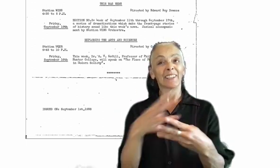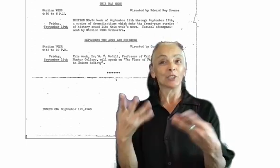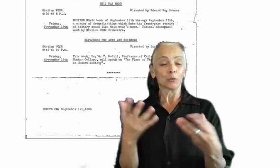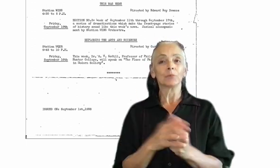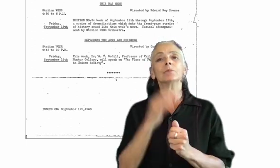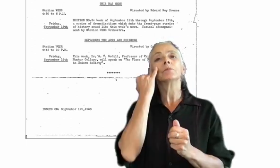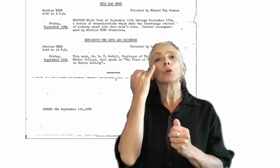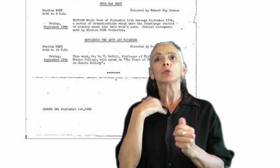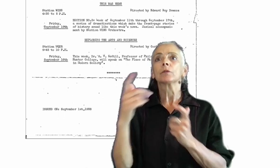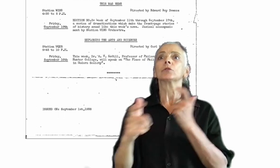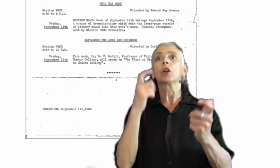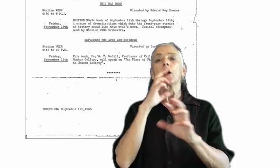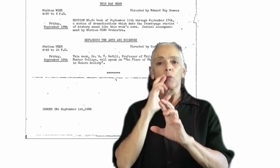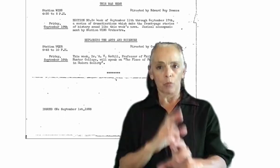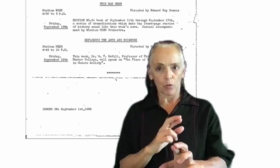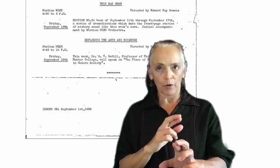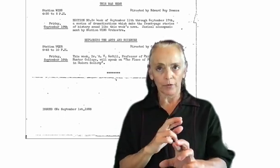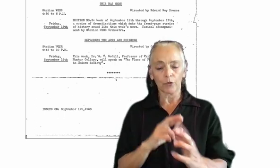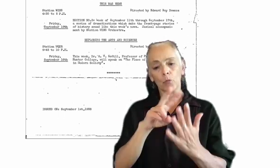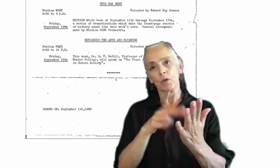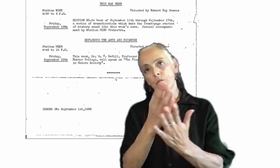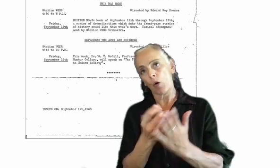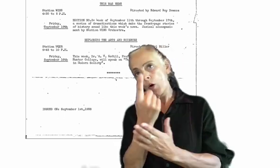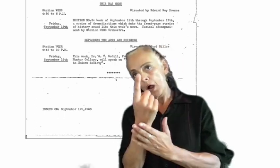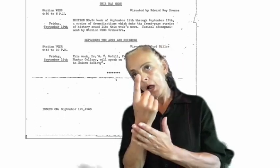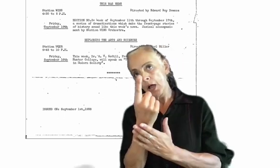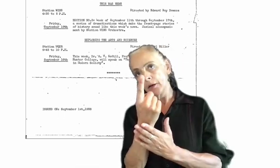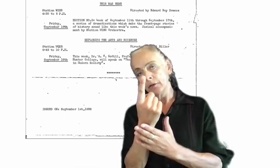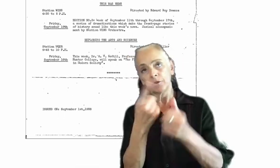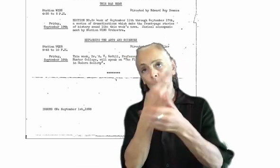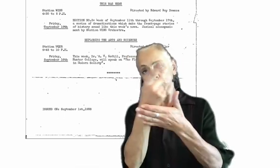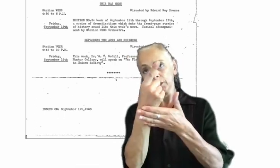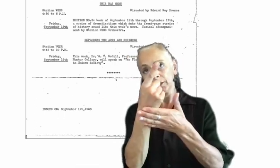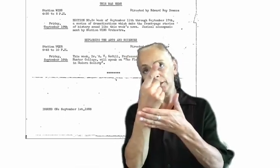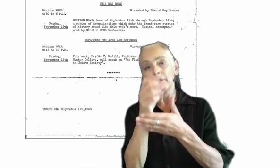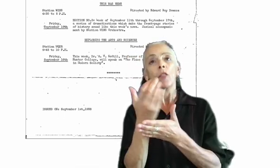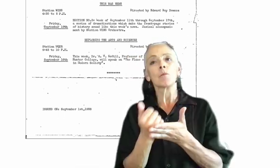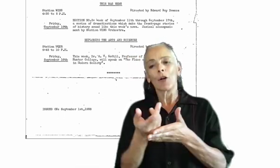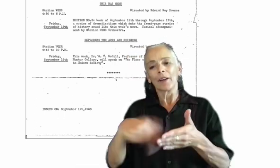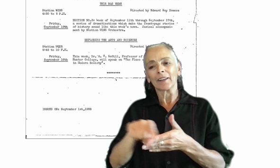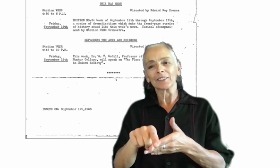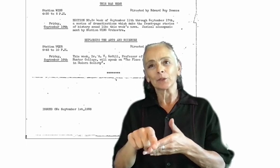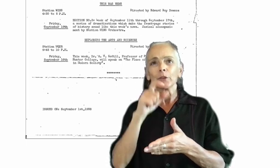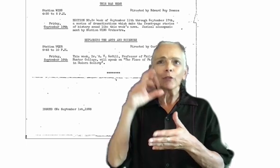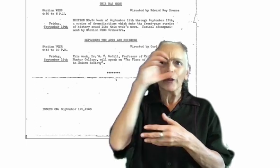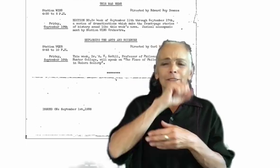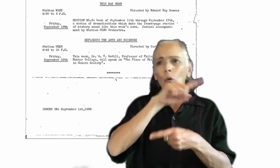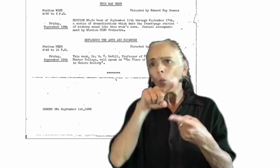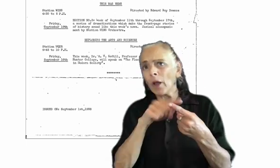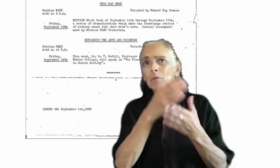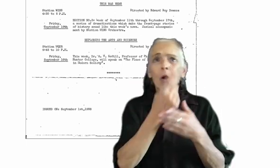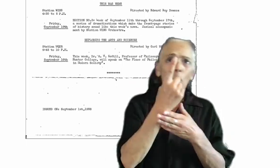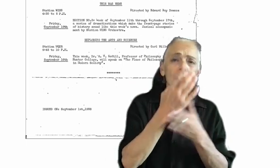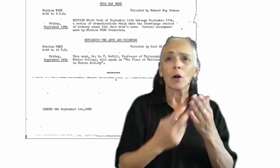you have a giant report you can read out part one you know one week and the other part next week without the guesswork of when you know part one and